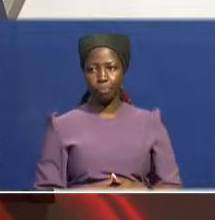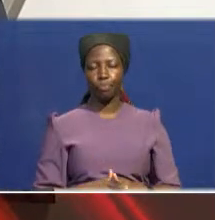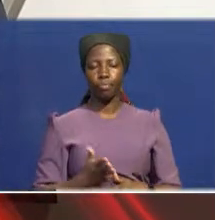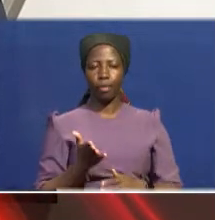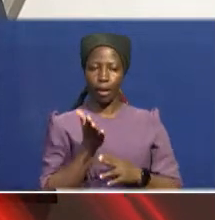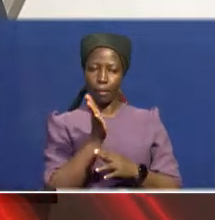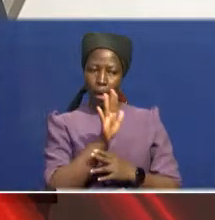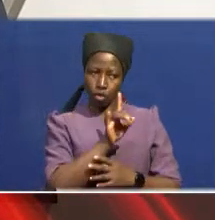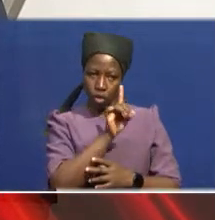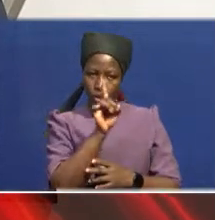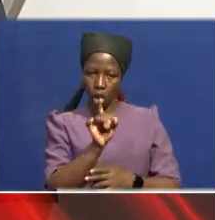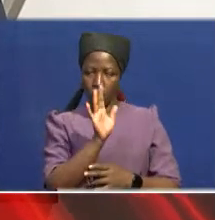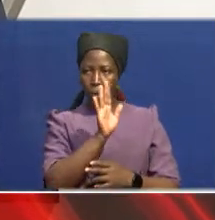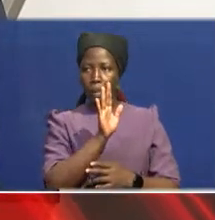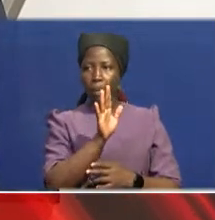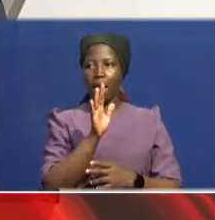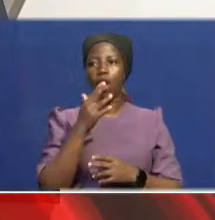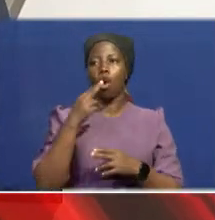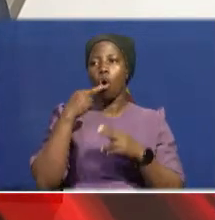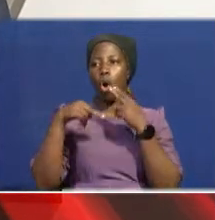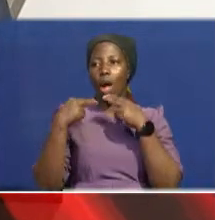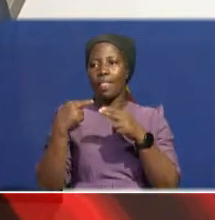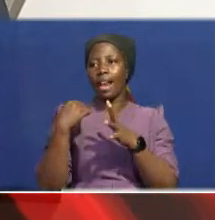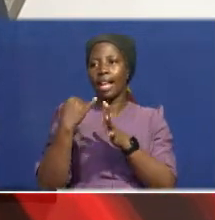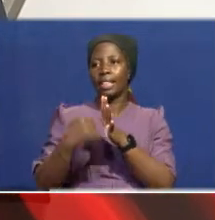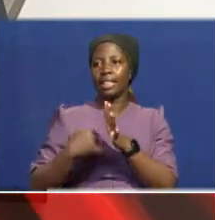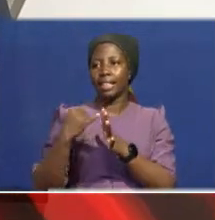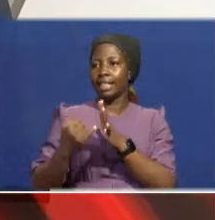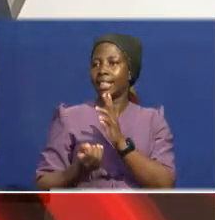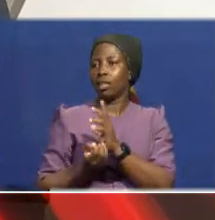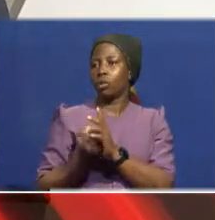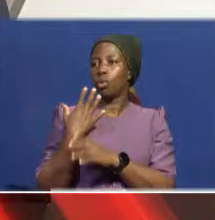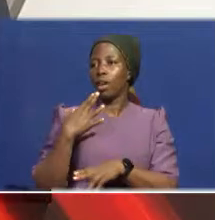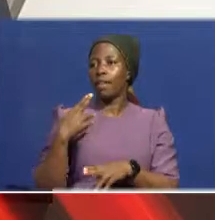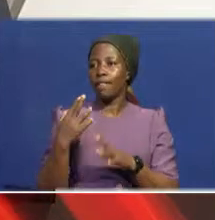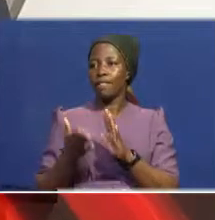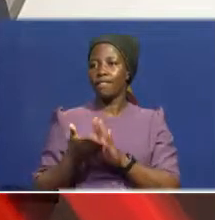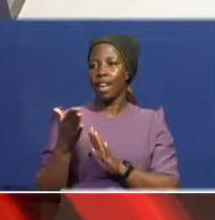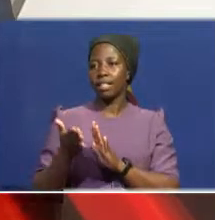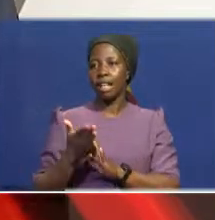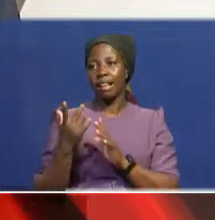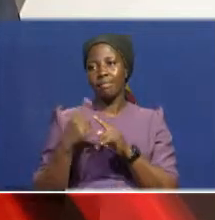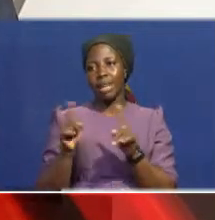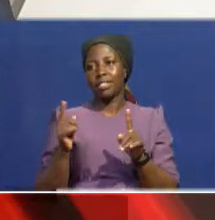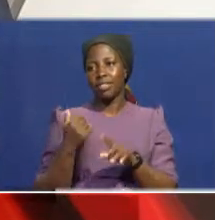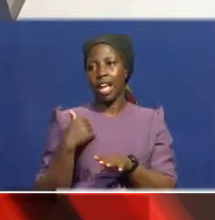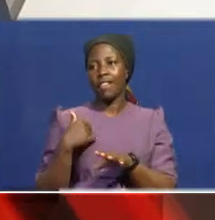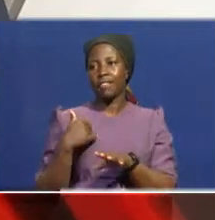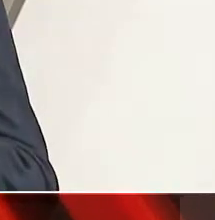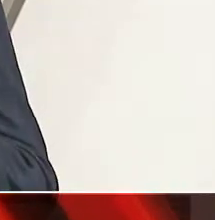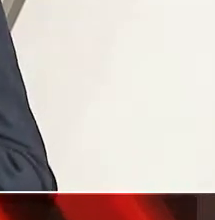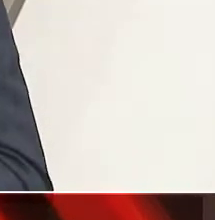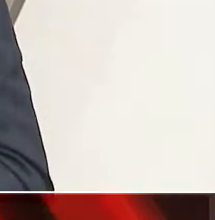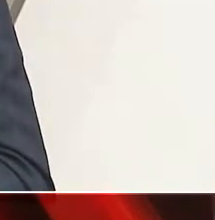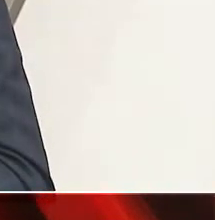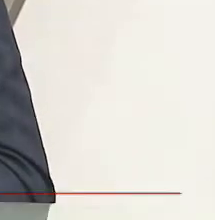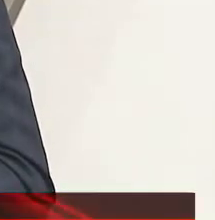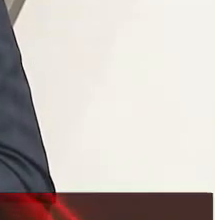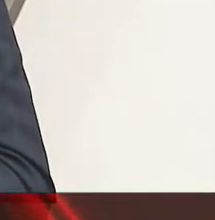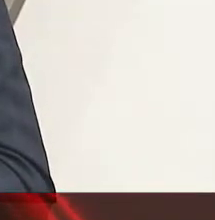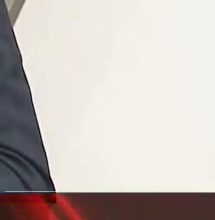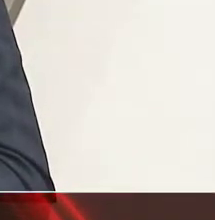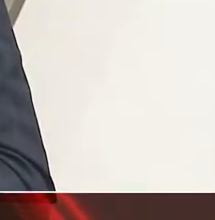now to your question, mm-hmm. hotel industry is really growing very fast. Okay. Apart from the derailment and the setbacks we